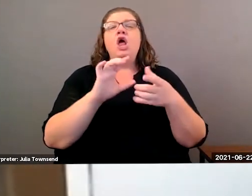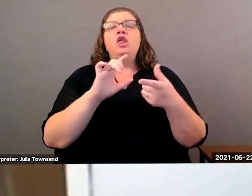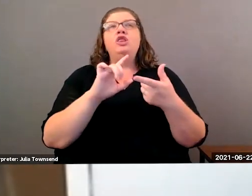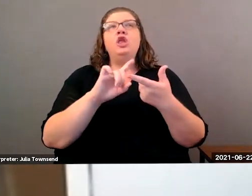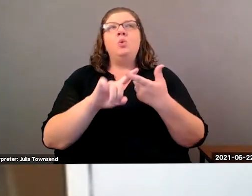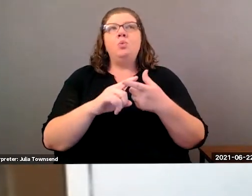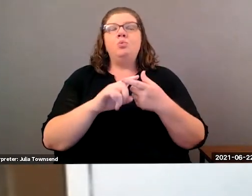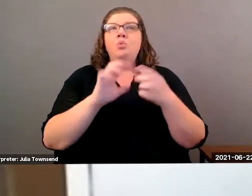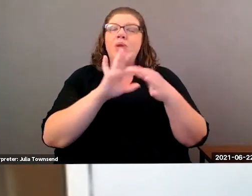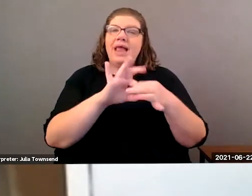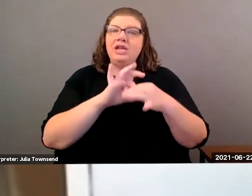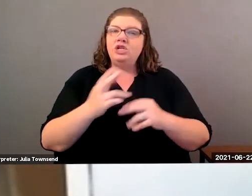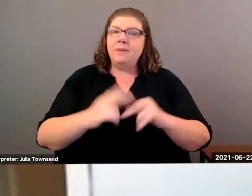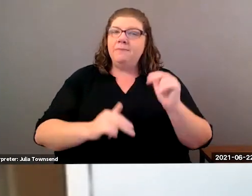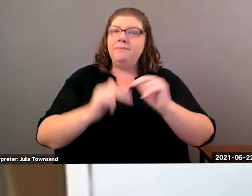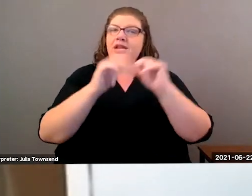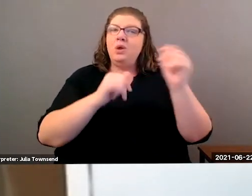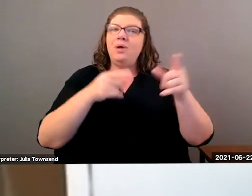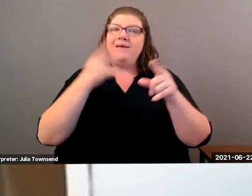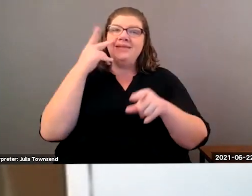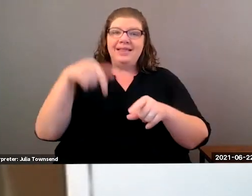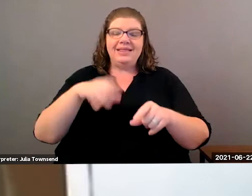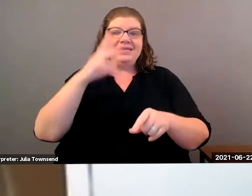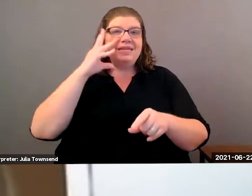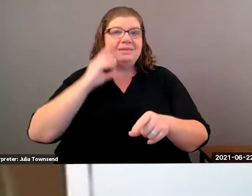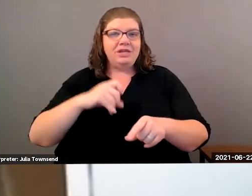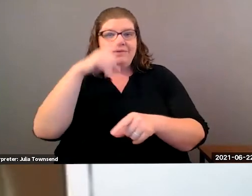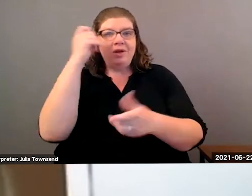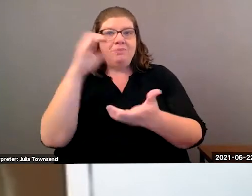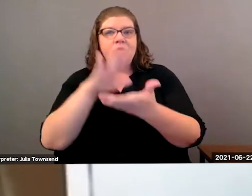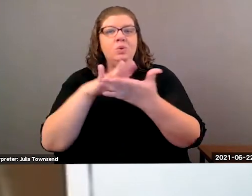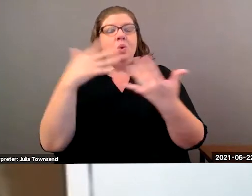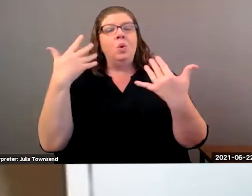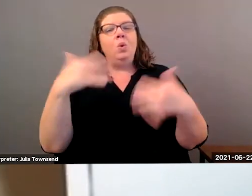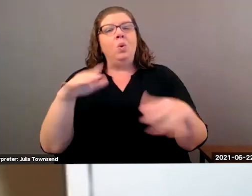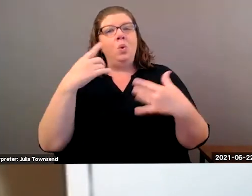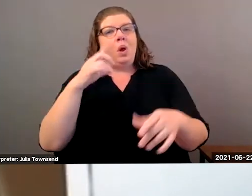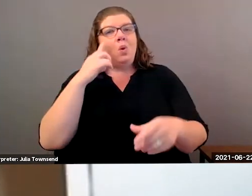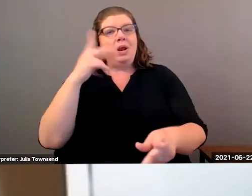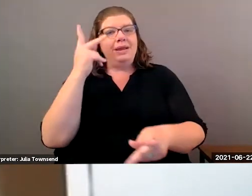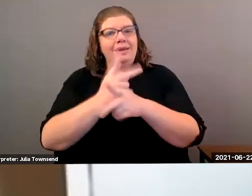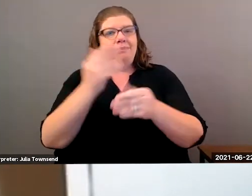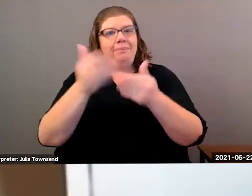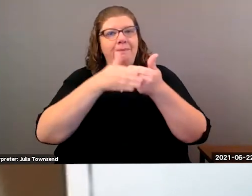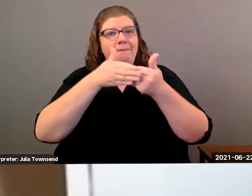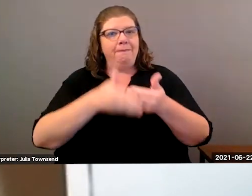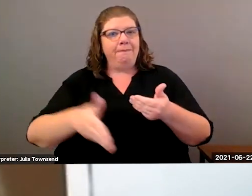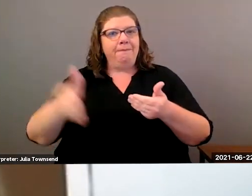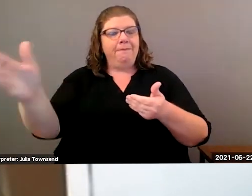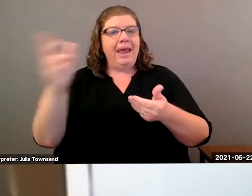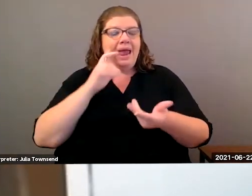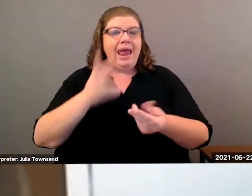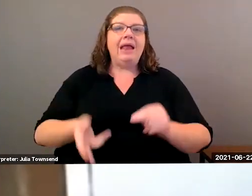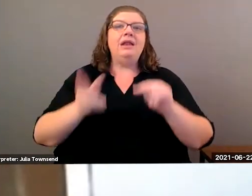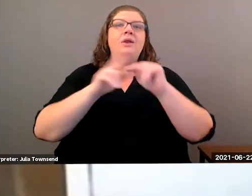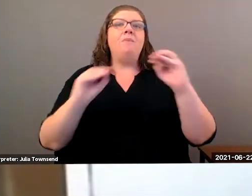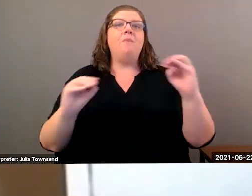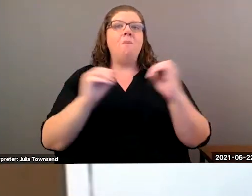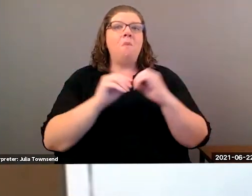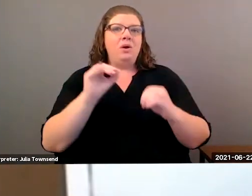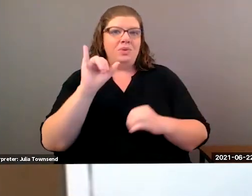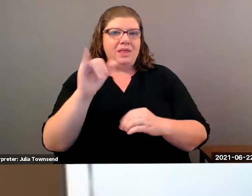seen in this summer school experience is something we definitely want to carry forward and expand upon for next year.